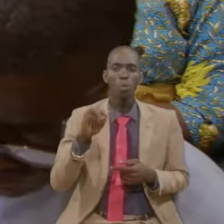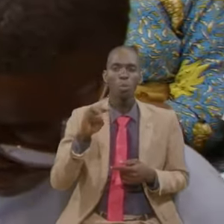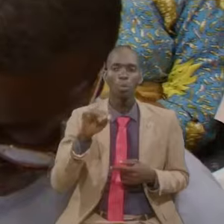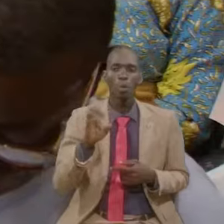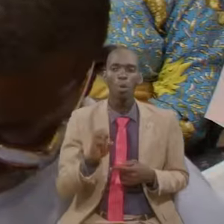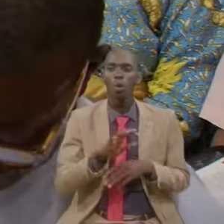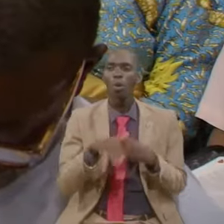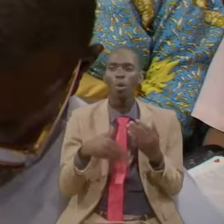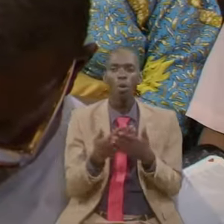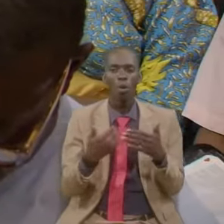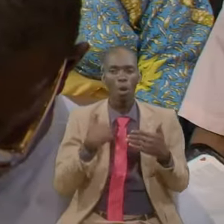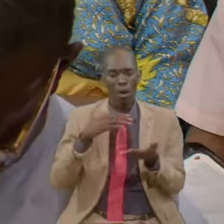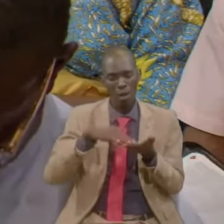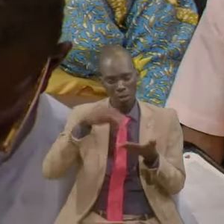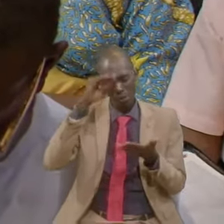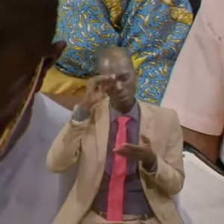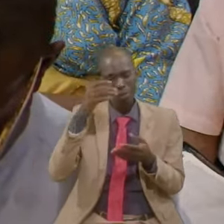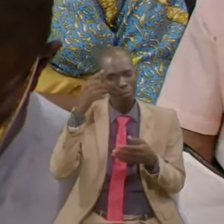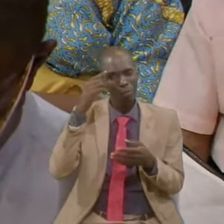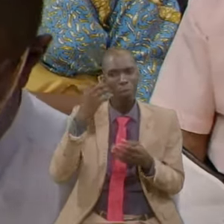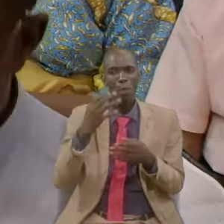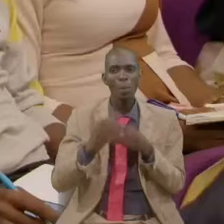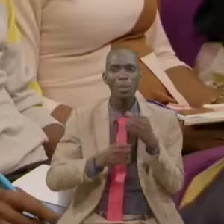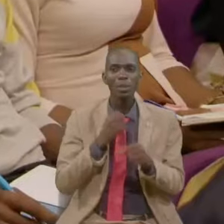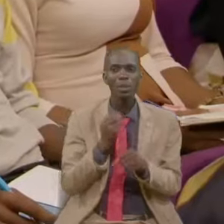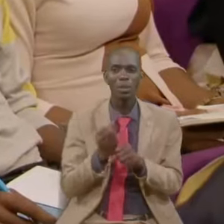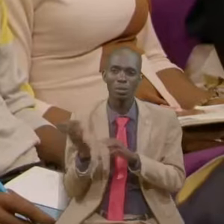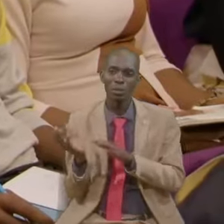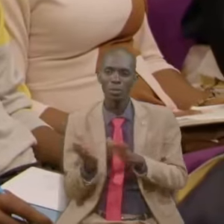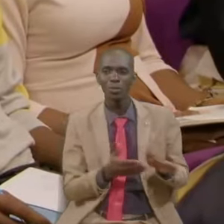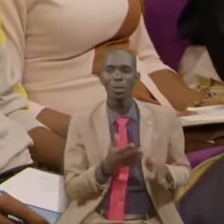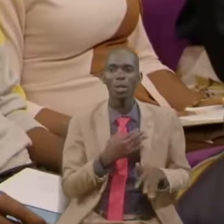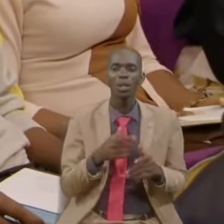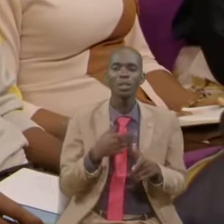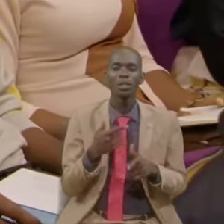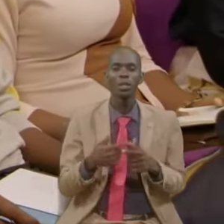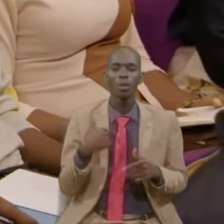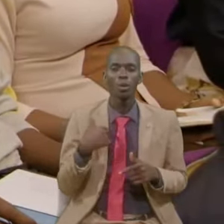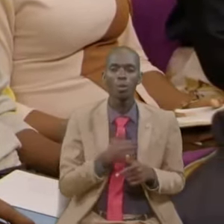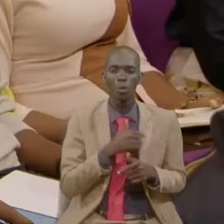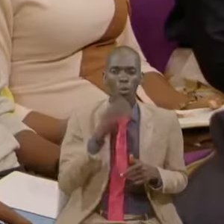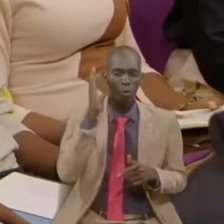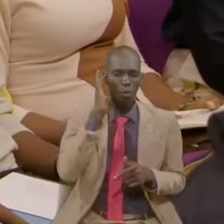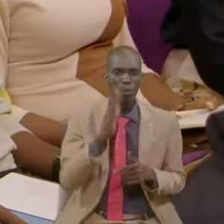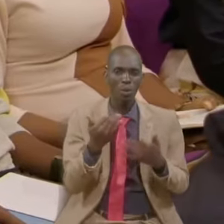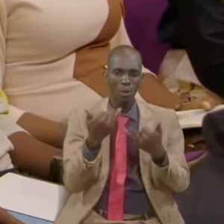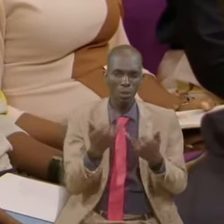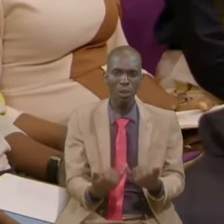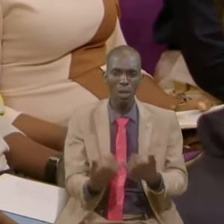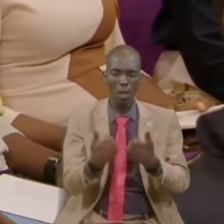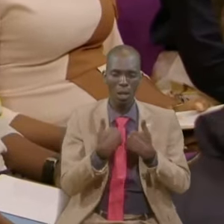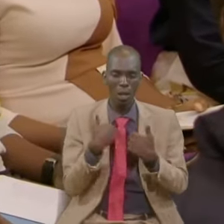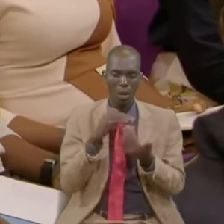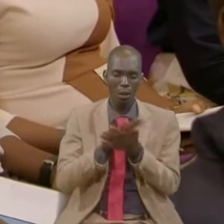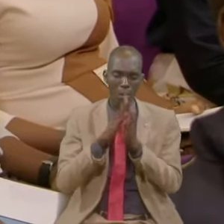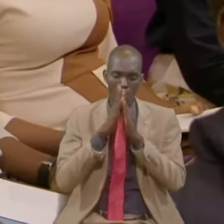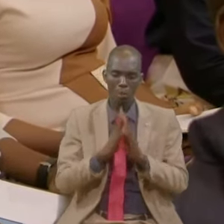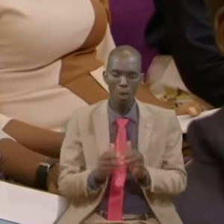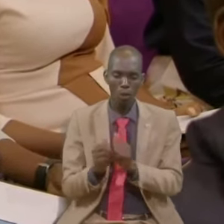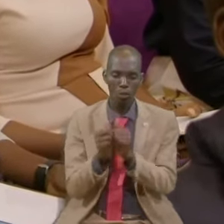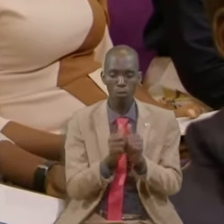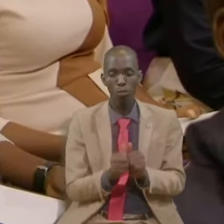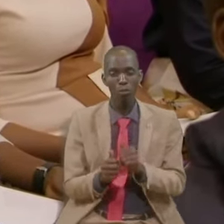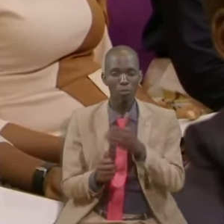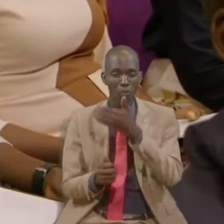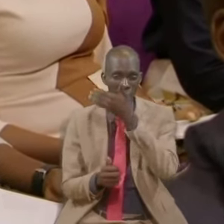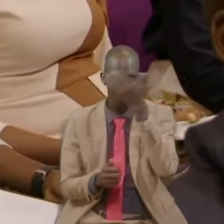all these many years, drop them, and it will be at peace. Forget about that kind of peace. The wisdom that